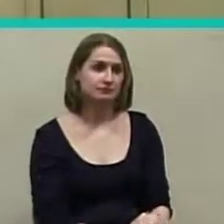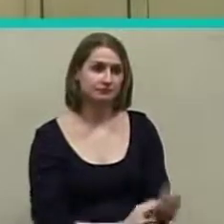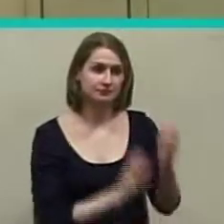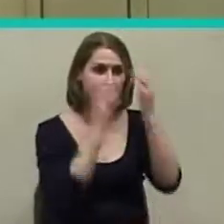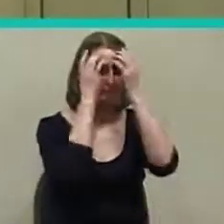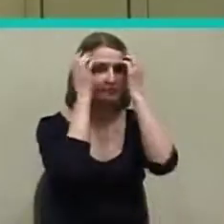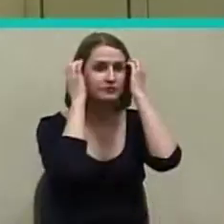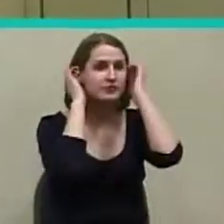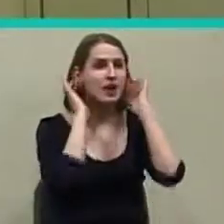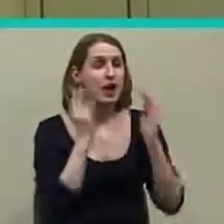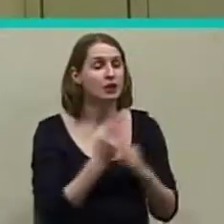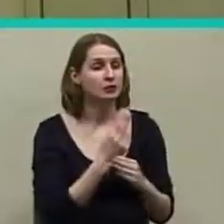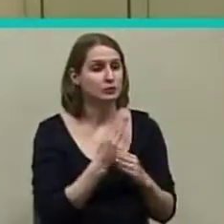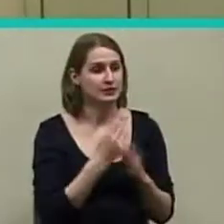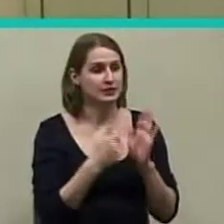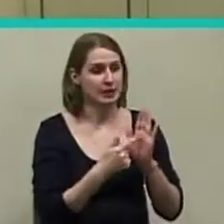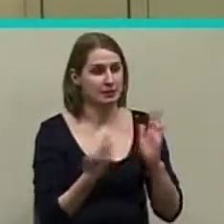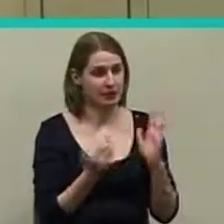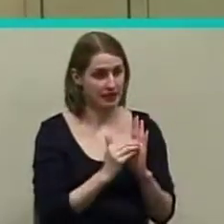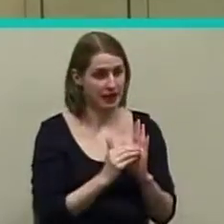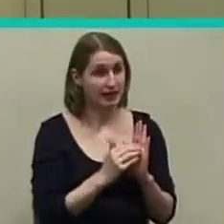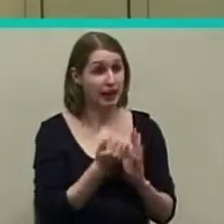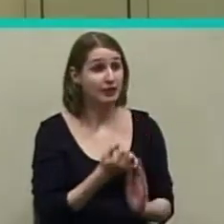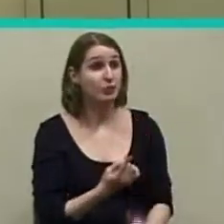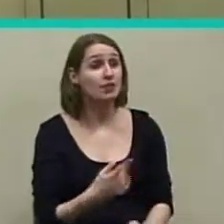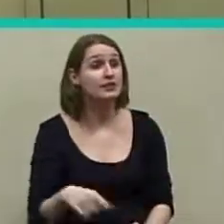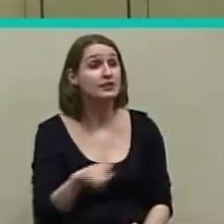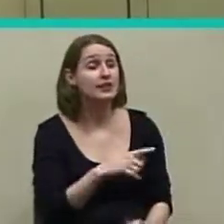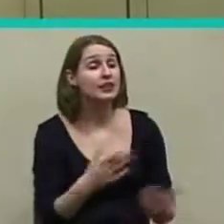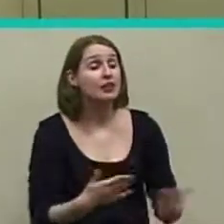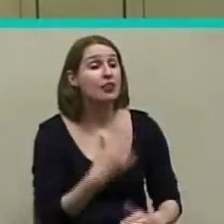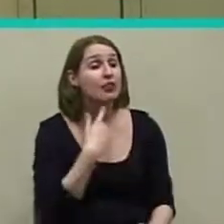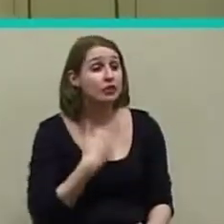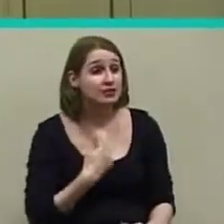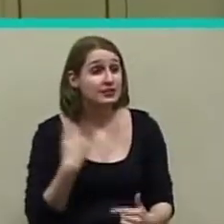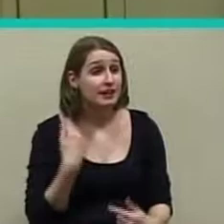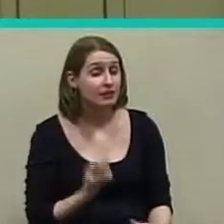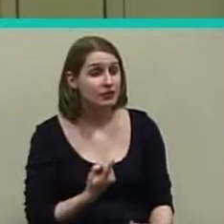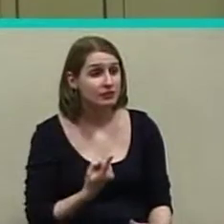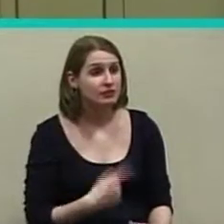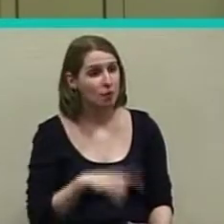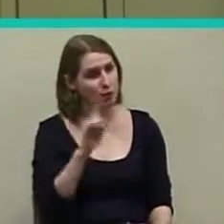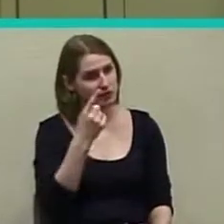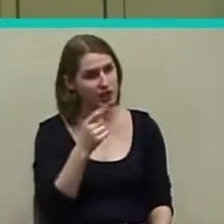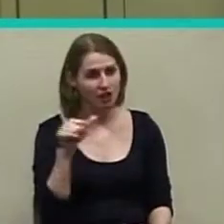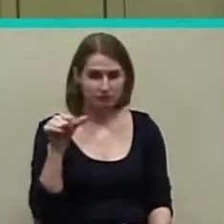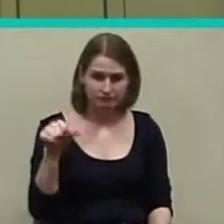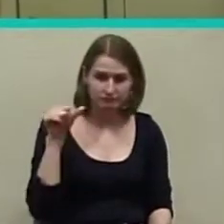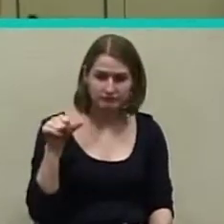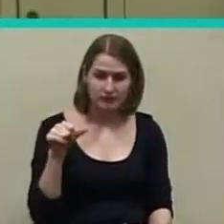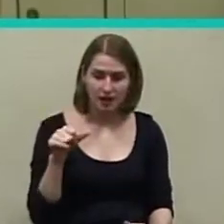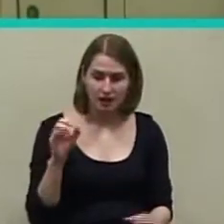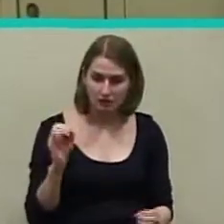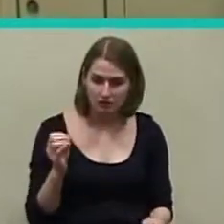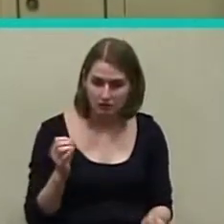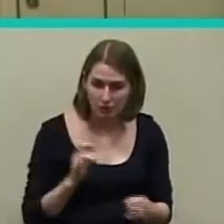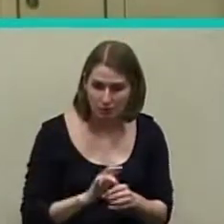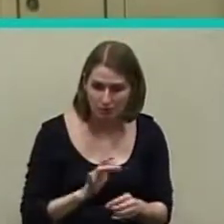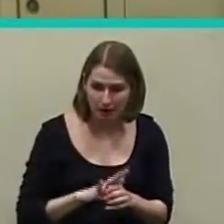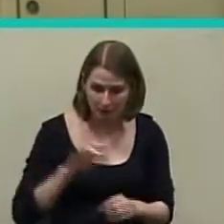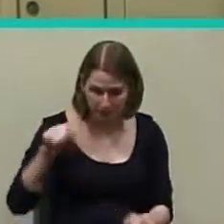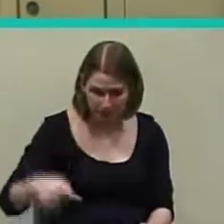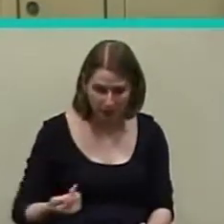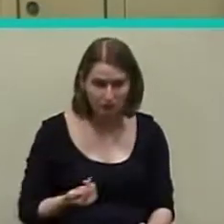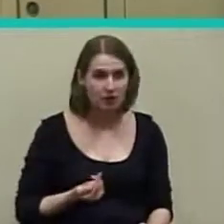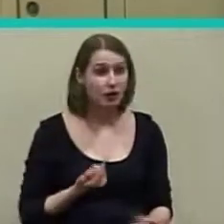Now, I'll use this example again. Has anybody here ever been thirsty? Put $1 in a Coke machine, push a button, and no Coke comes out?